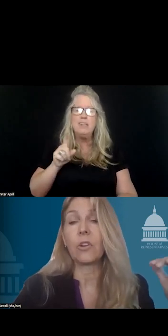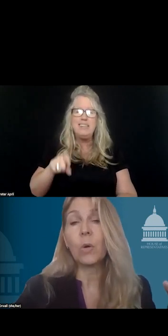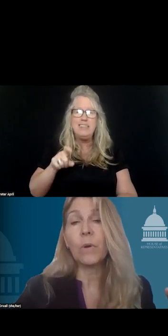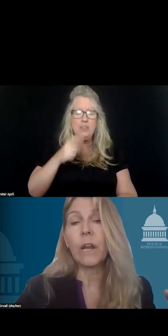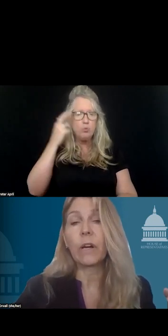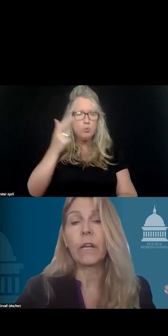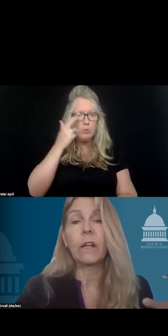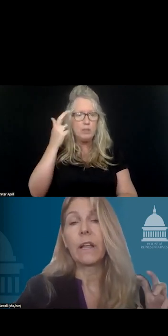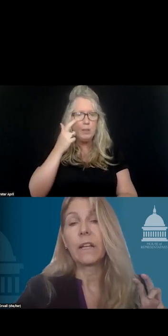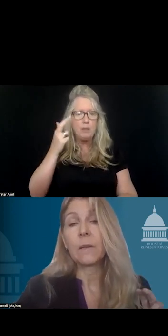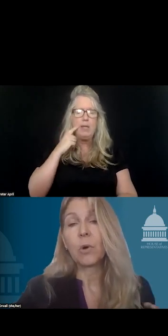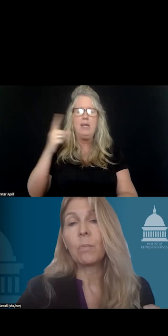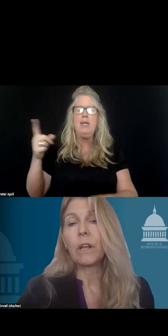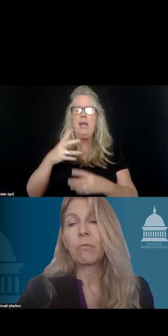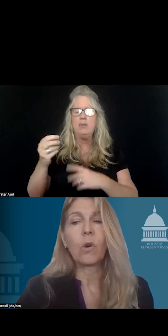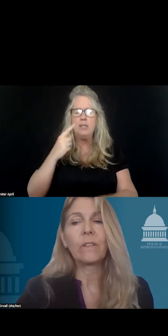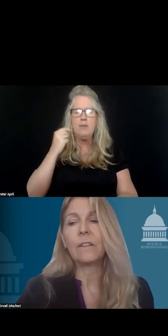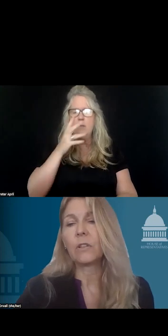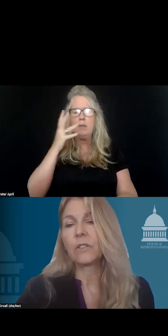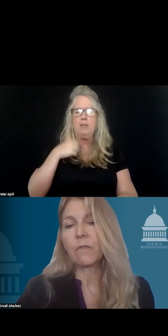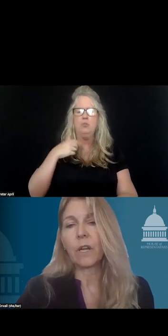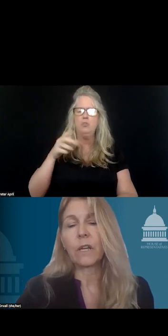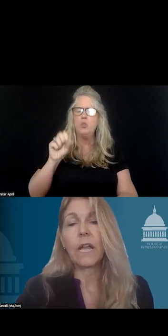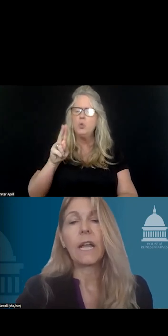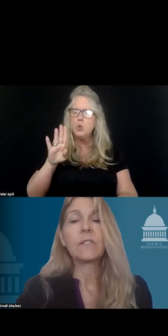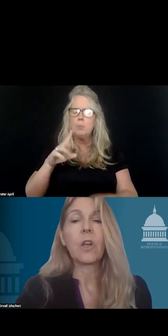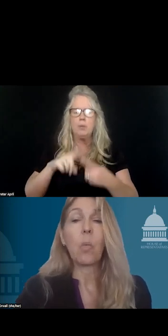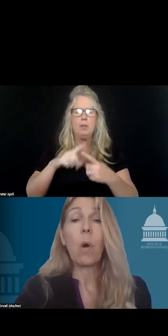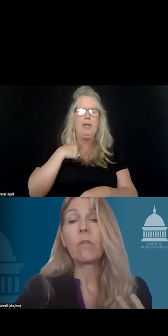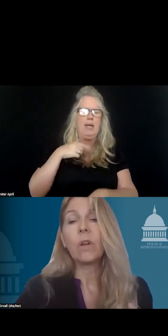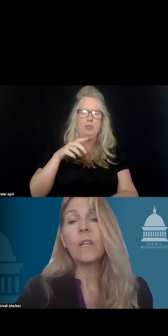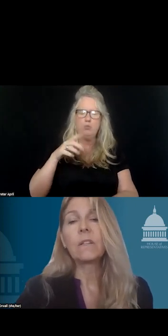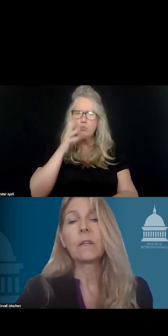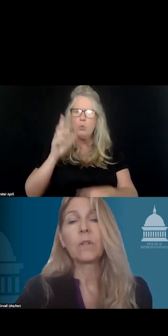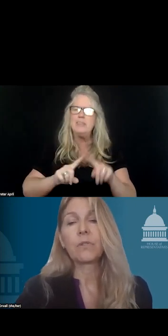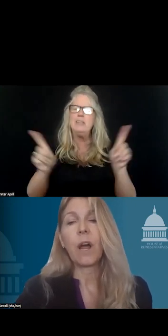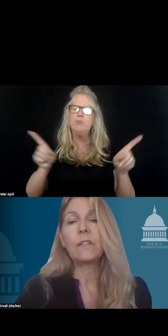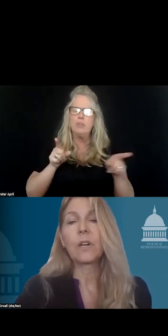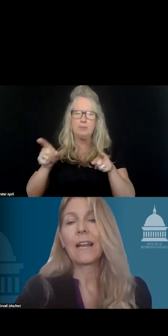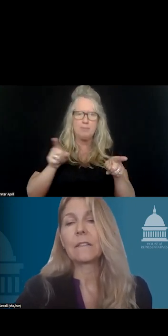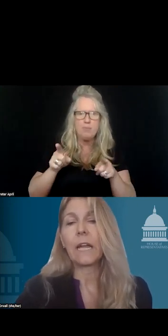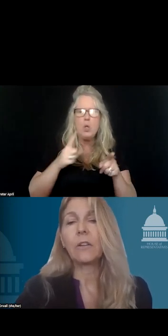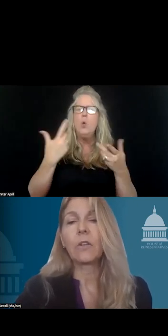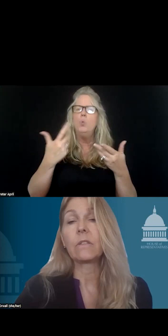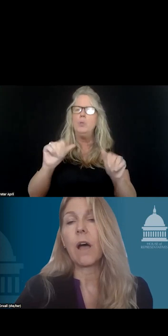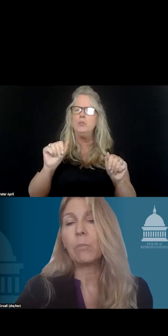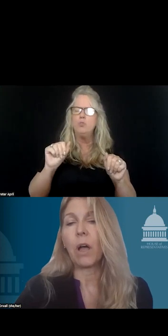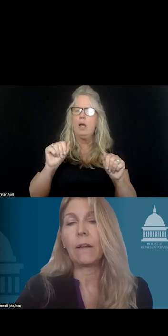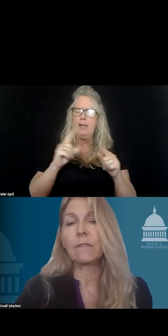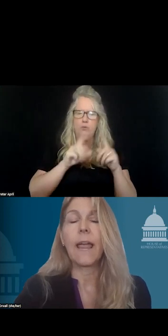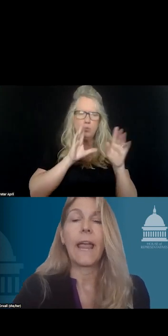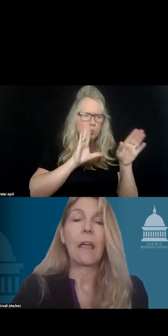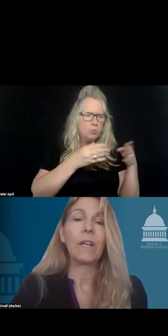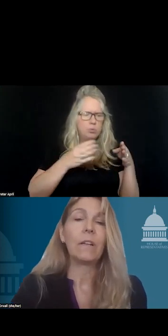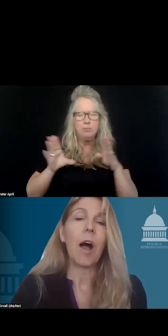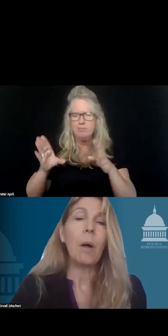is that an urban area and suburban and rural need to look different. And so what we really did was try to kind of tailor the